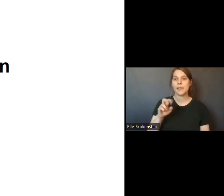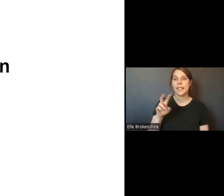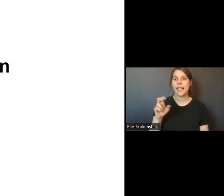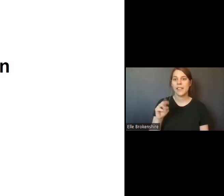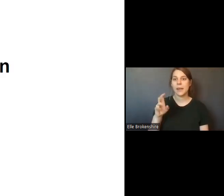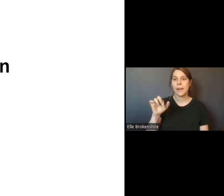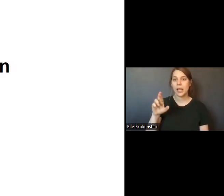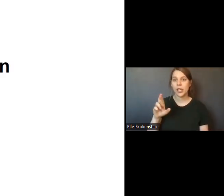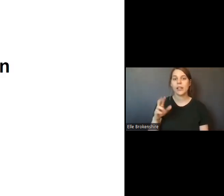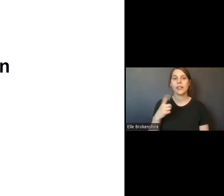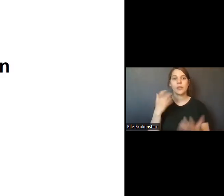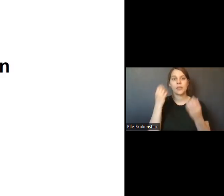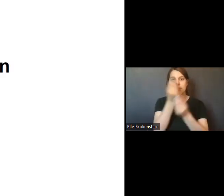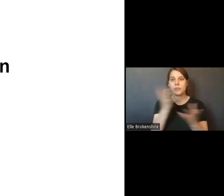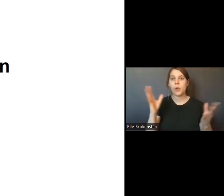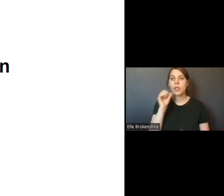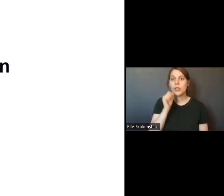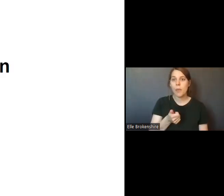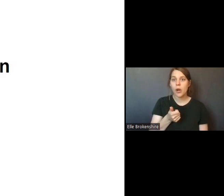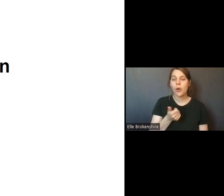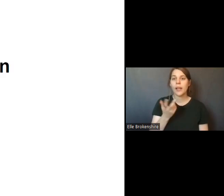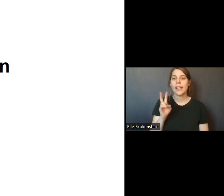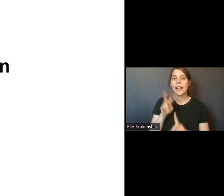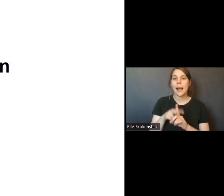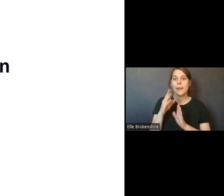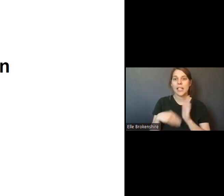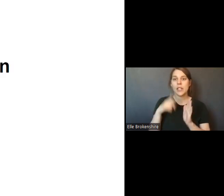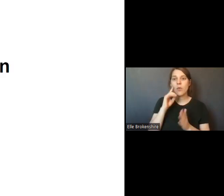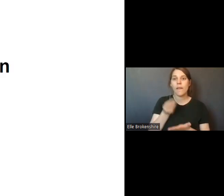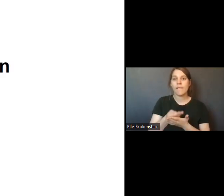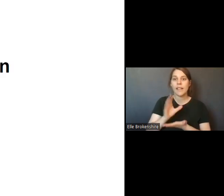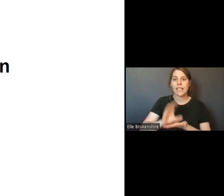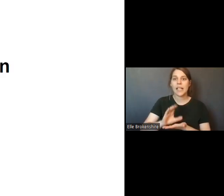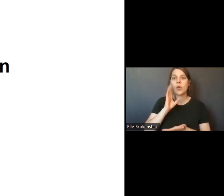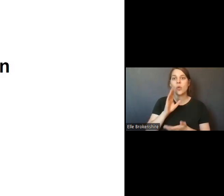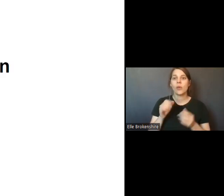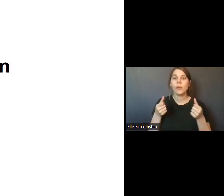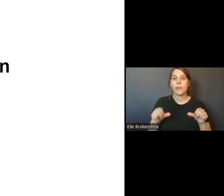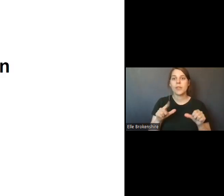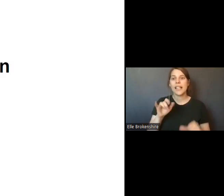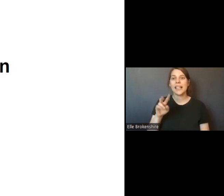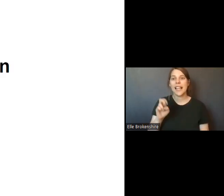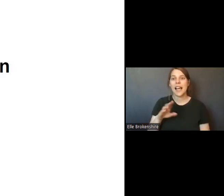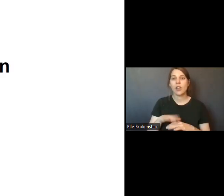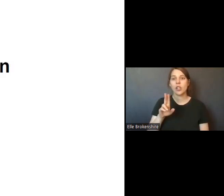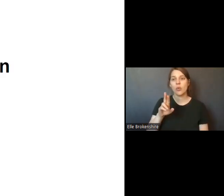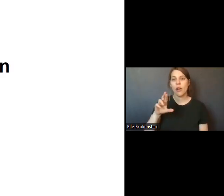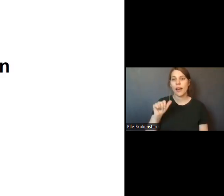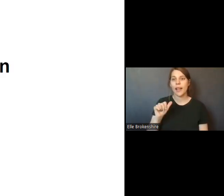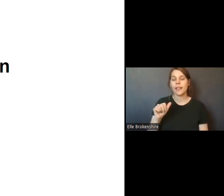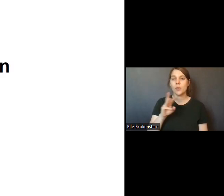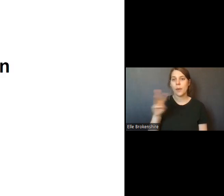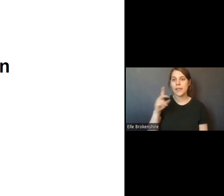board and those watching that tomorrow an application for funding is going to go live on the URA's website for the American Rescue Plan